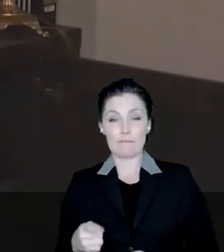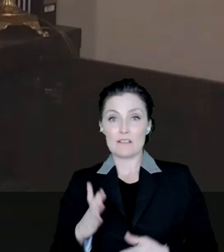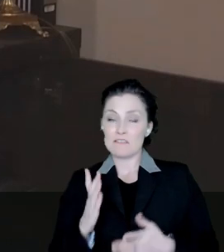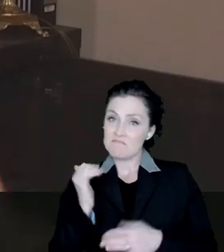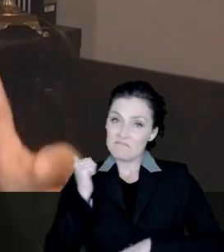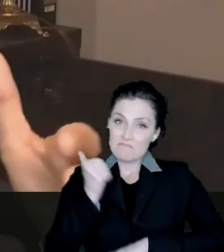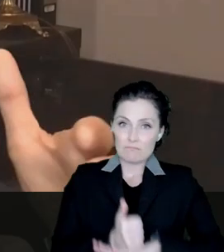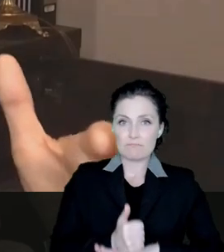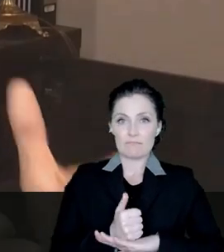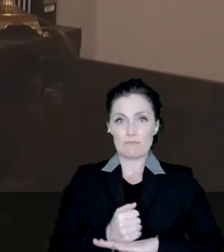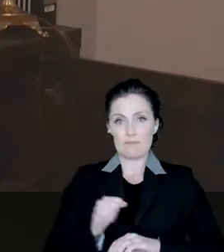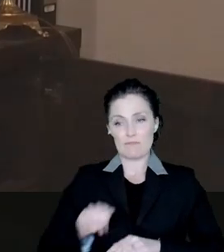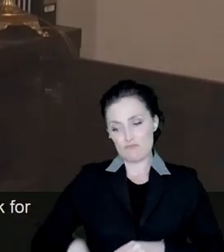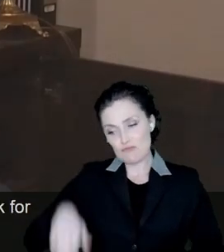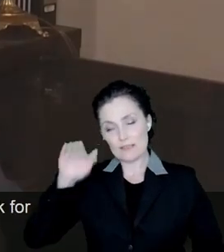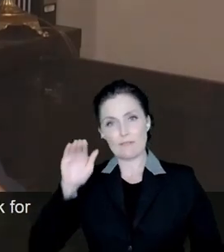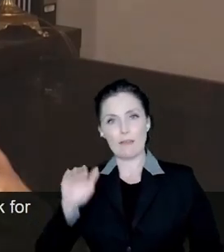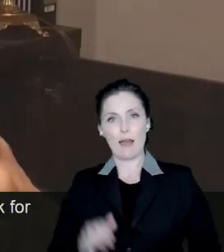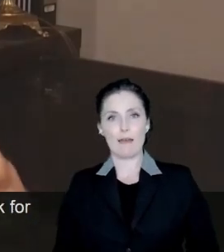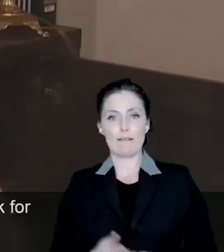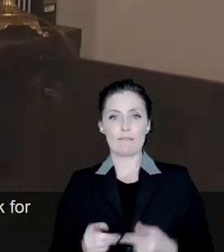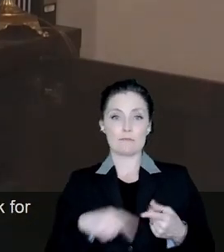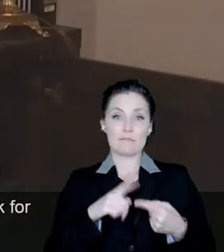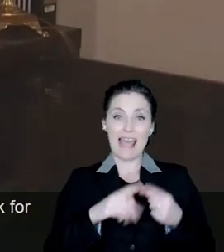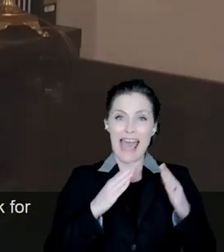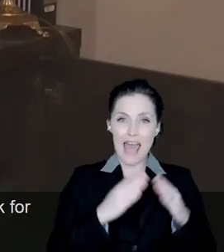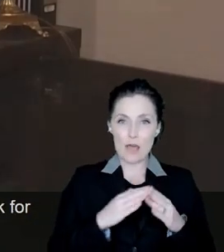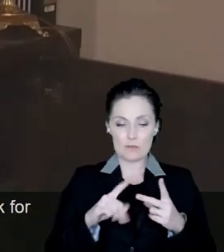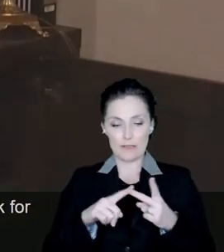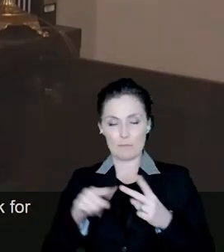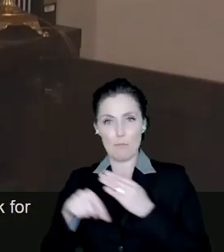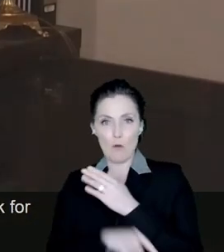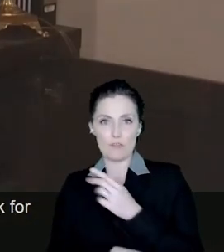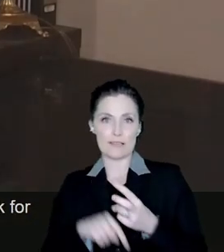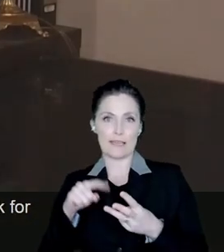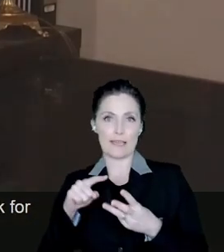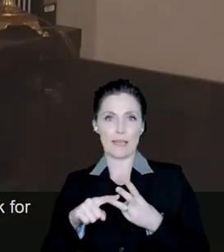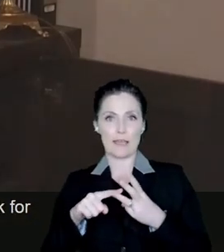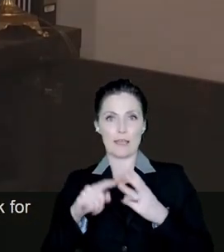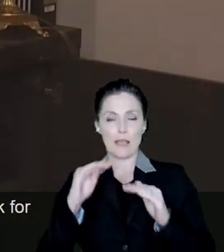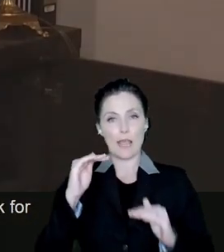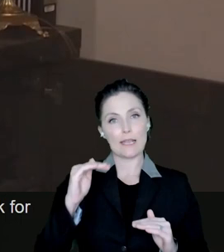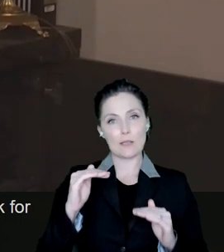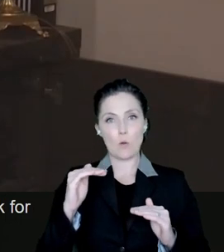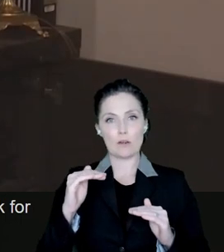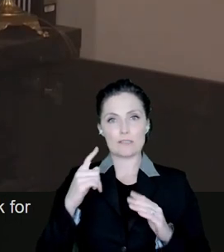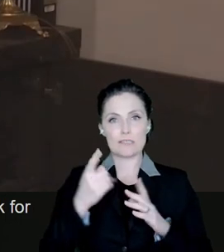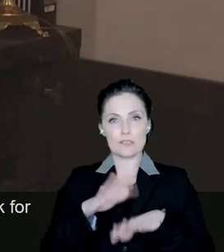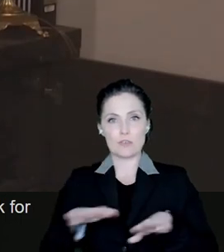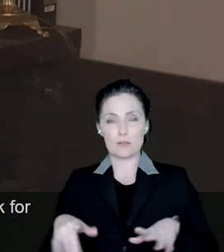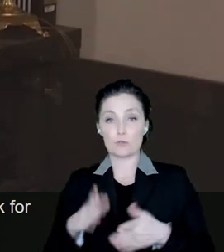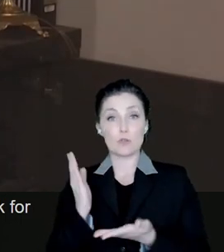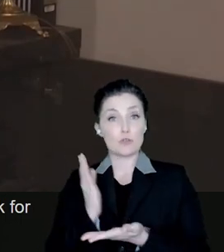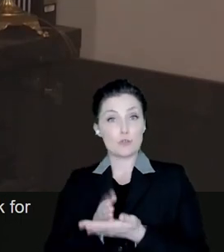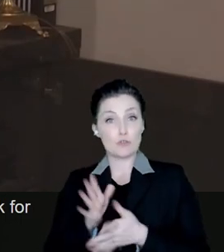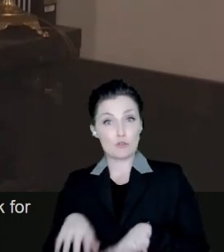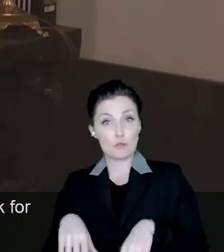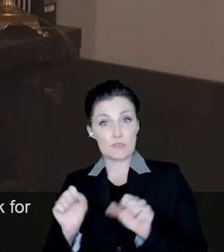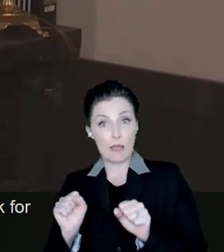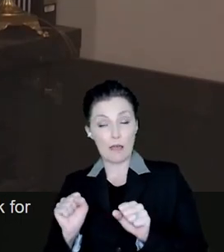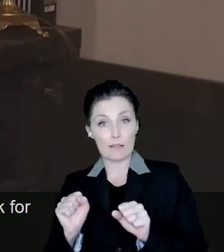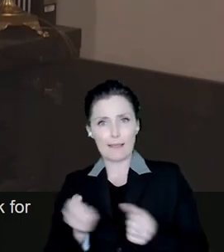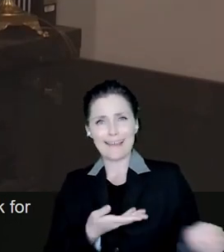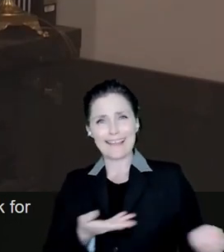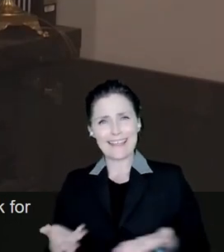should be addressing housing, we should be addressing poverty, equality in childhood, Sure Start, and giving them a good